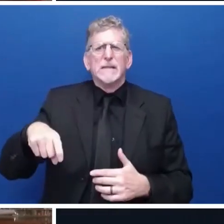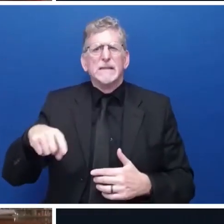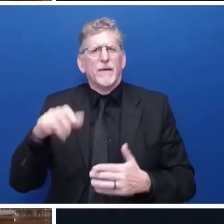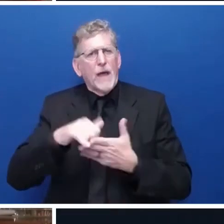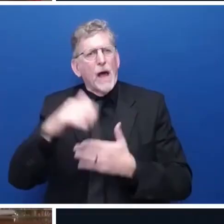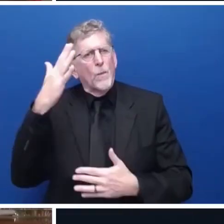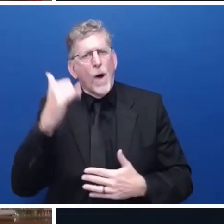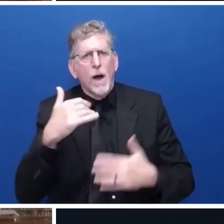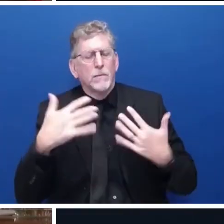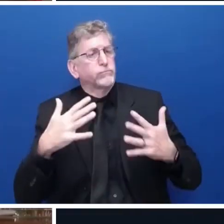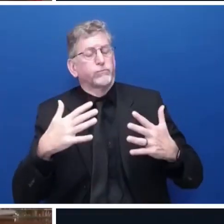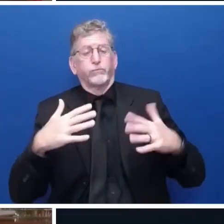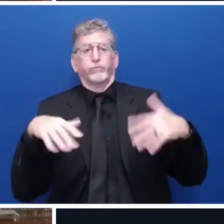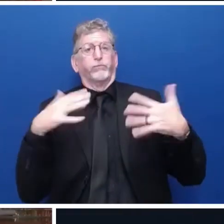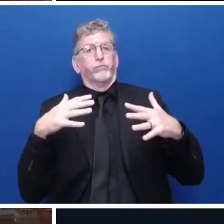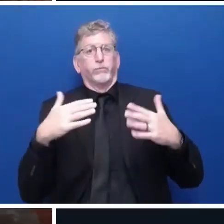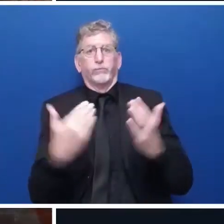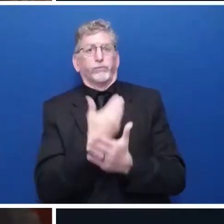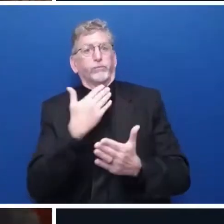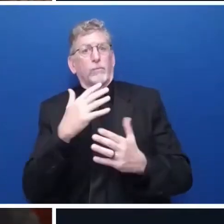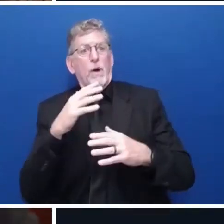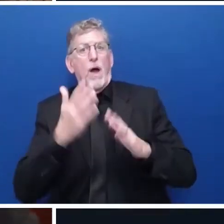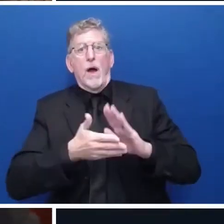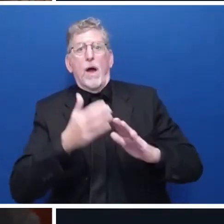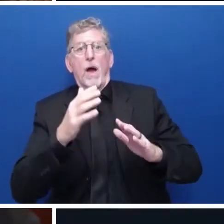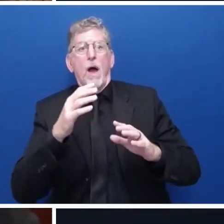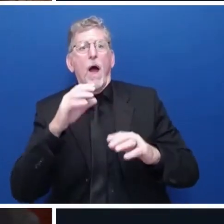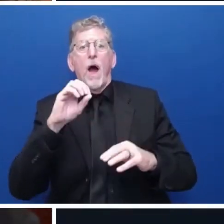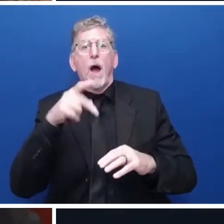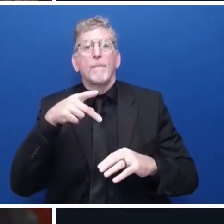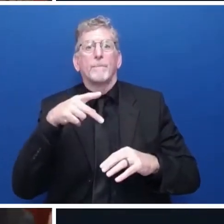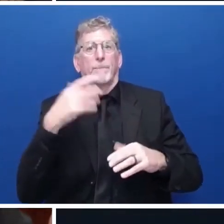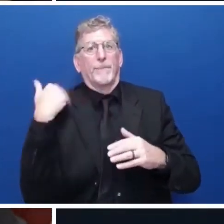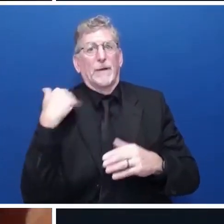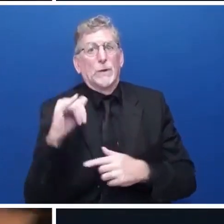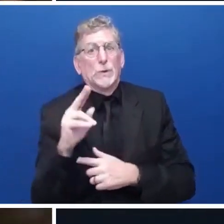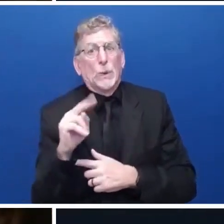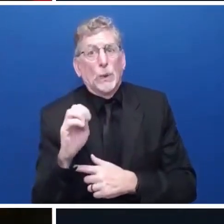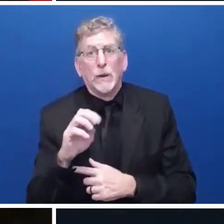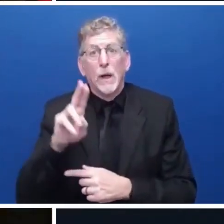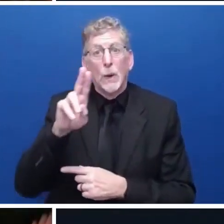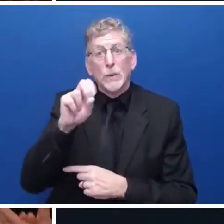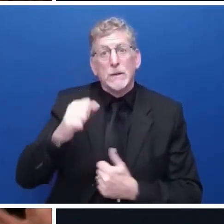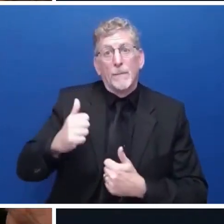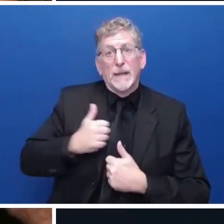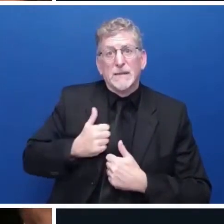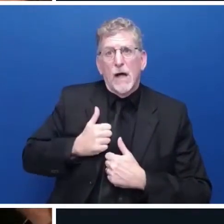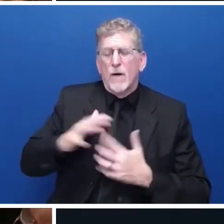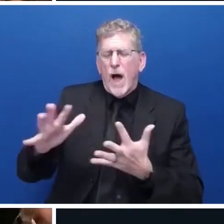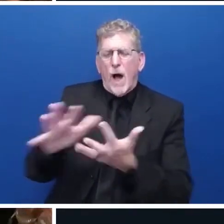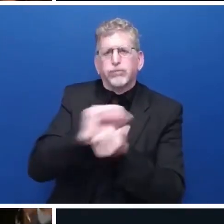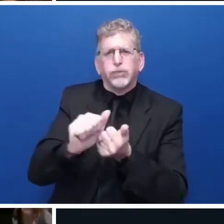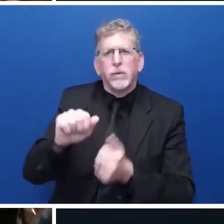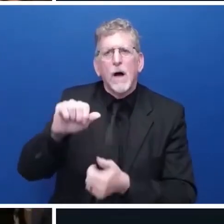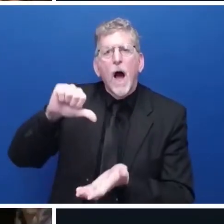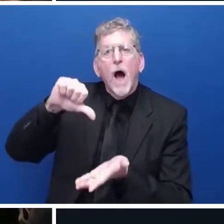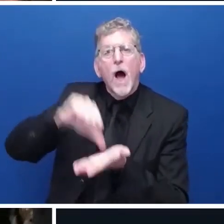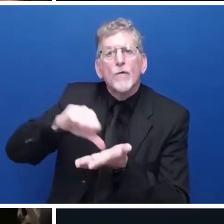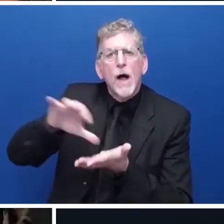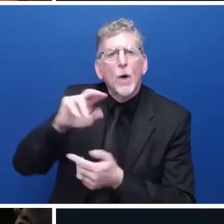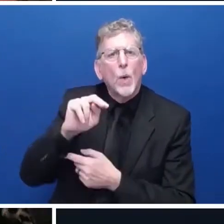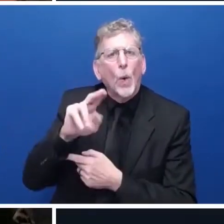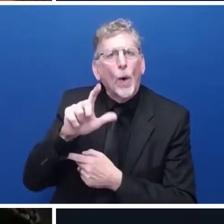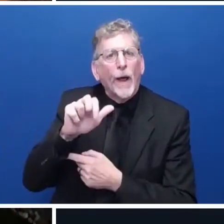military obliterated Iran's nuclear weapons program with an attack on Iranian soil known as Operation